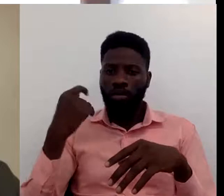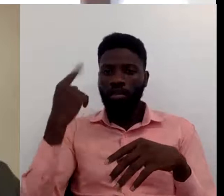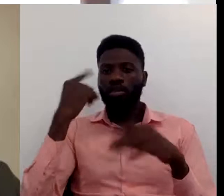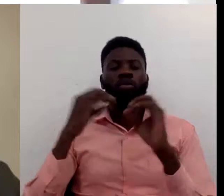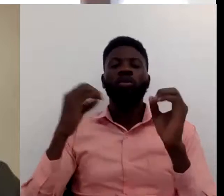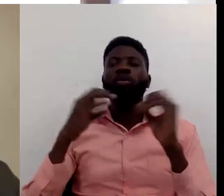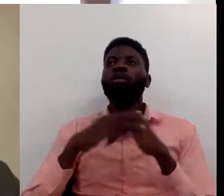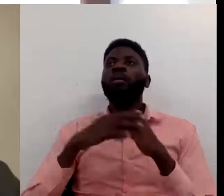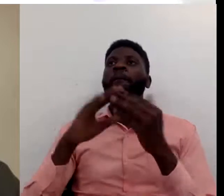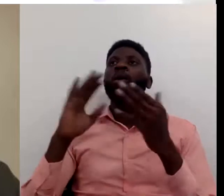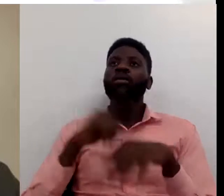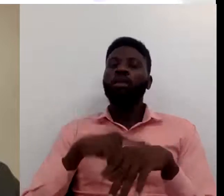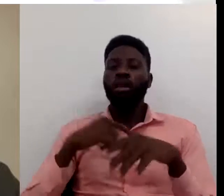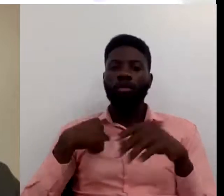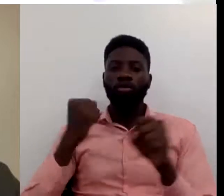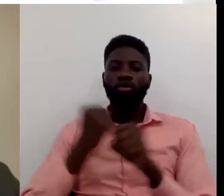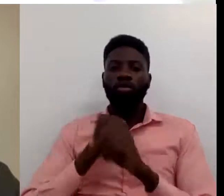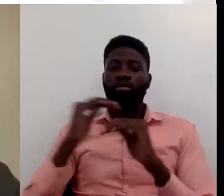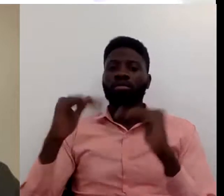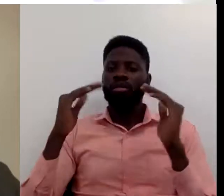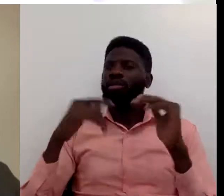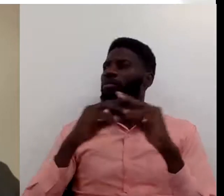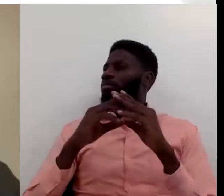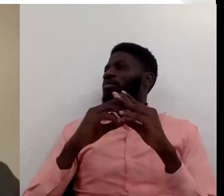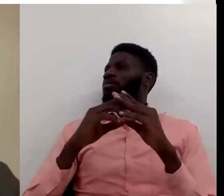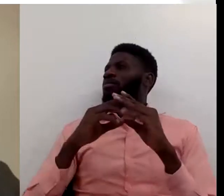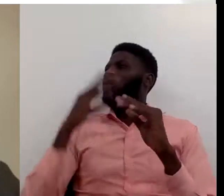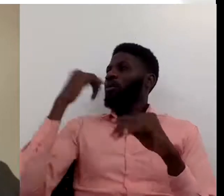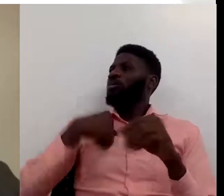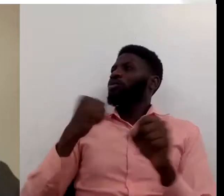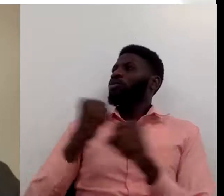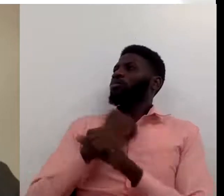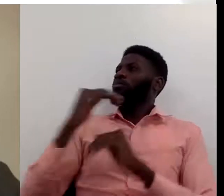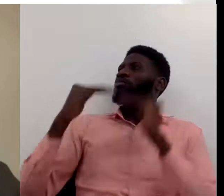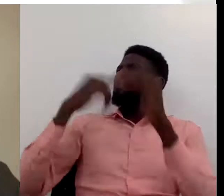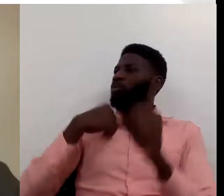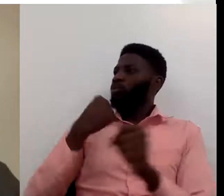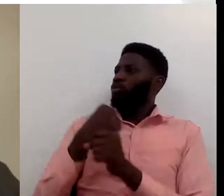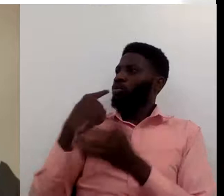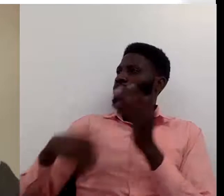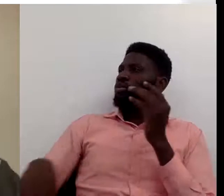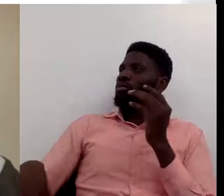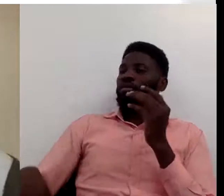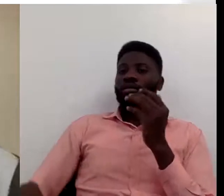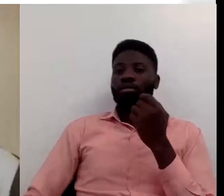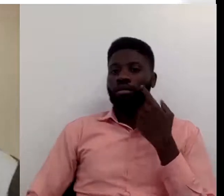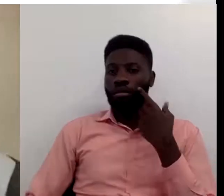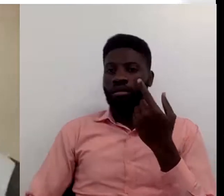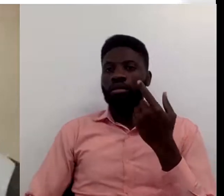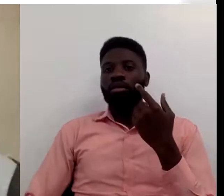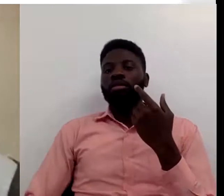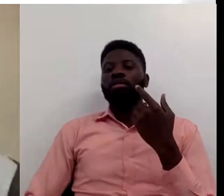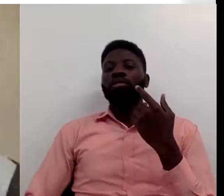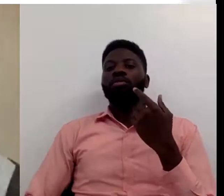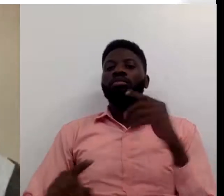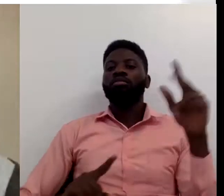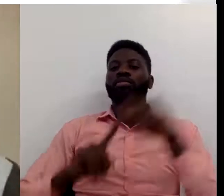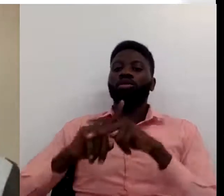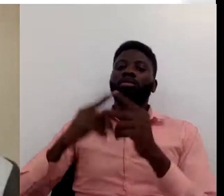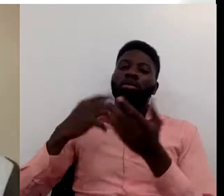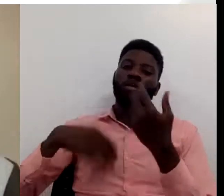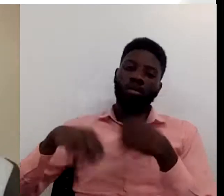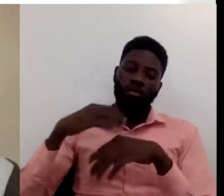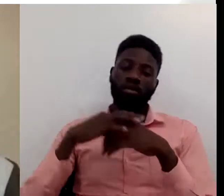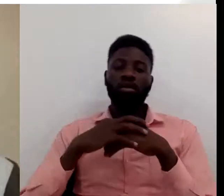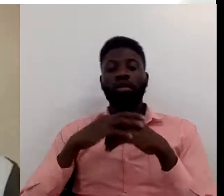number of times I'll get promoted and I'll be asking myself, why are you promoting me? What did I do? You know, so real confusion.